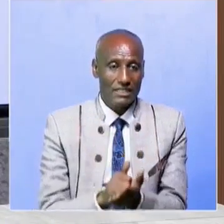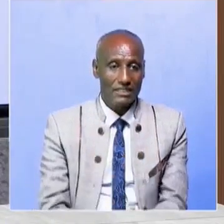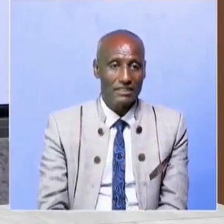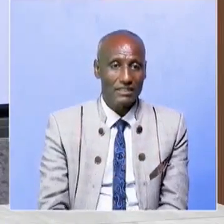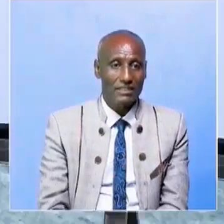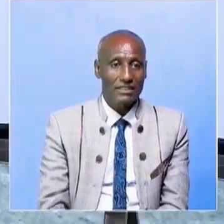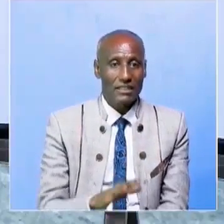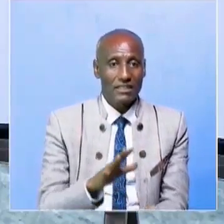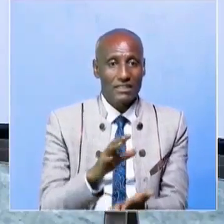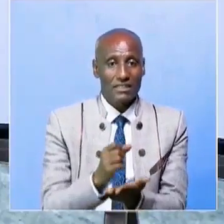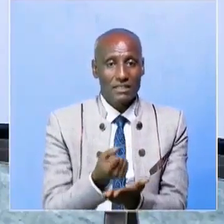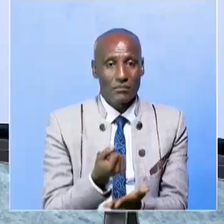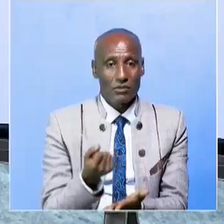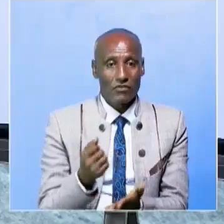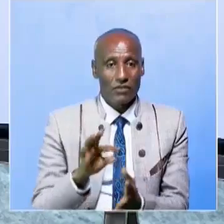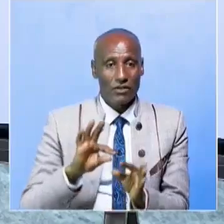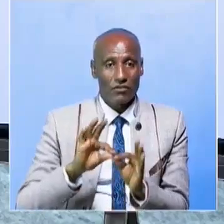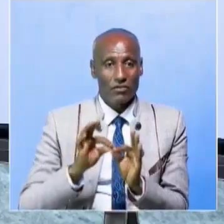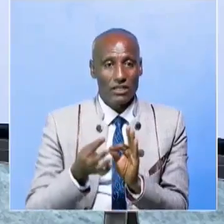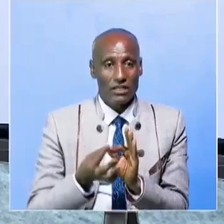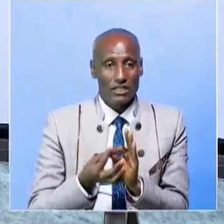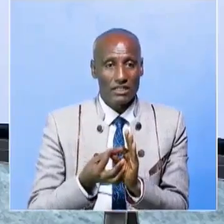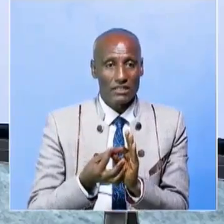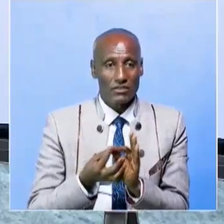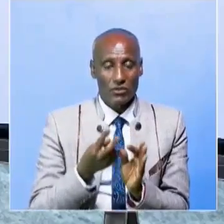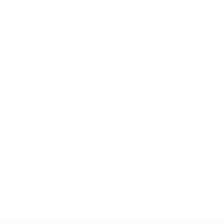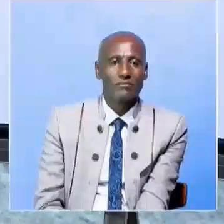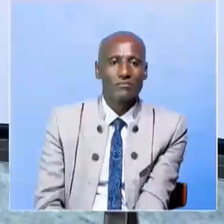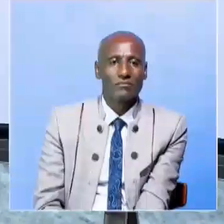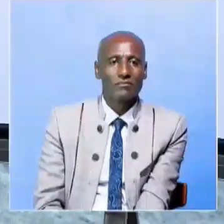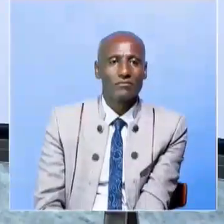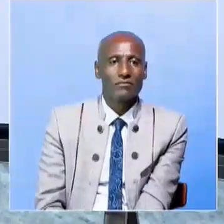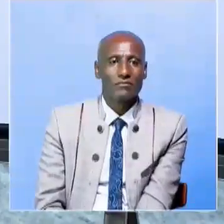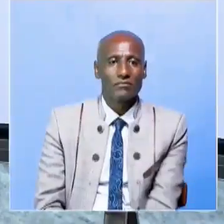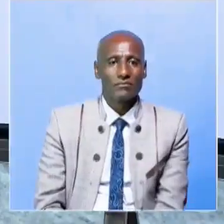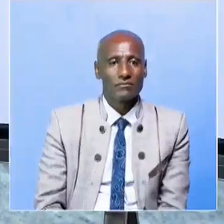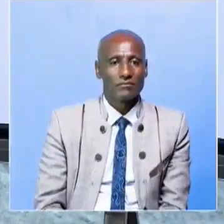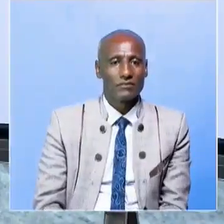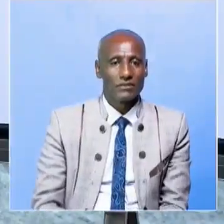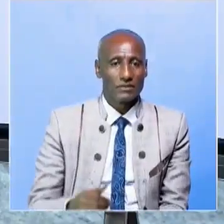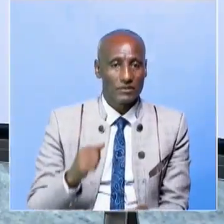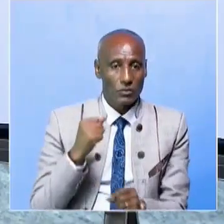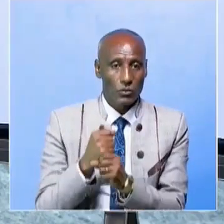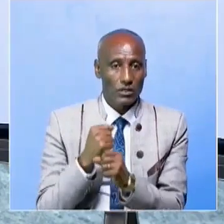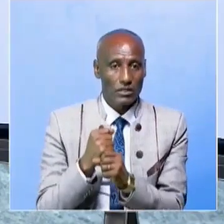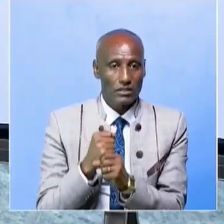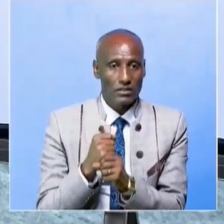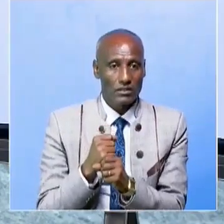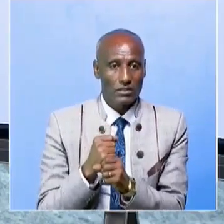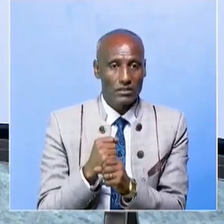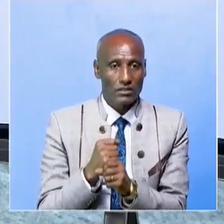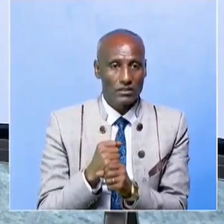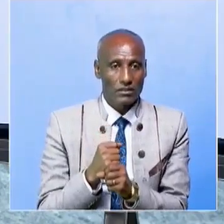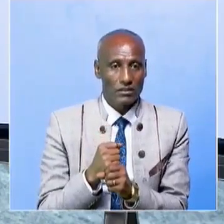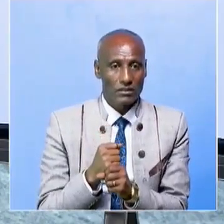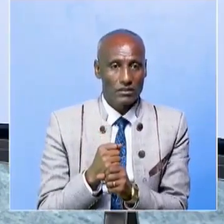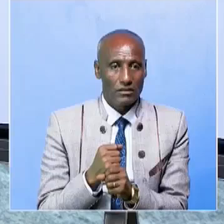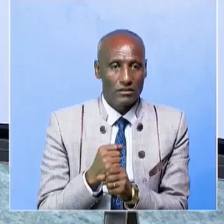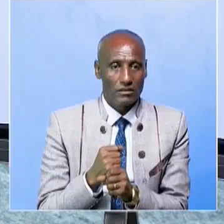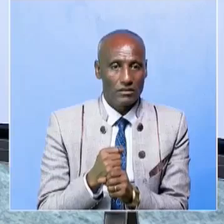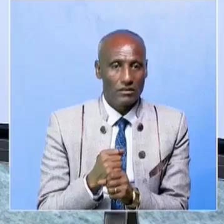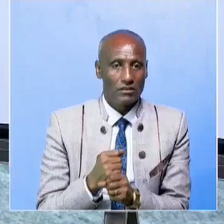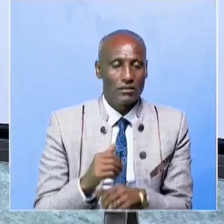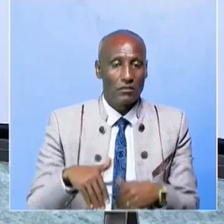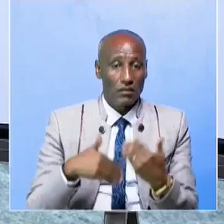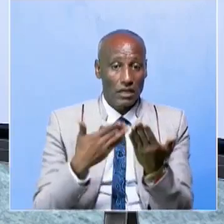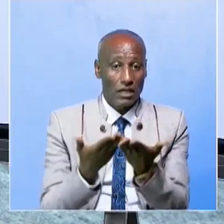are some of the vocabularies that we have seen so far. Since we did this so far, why don't we add maybe one or